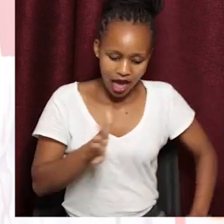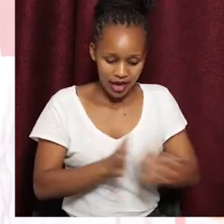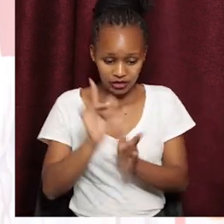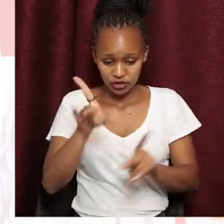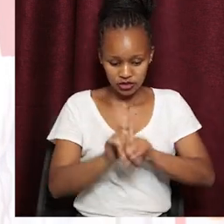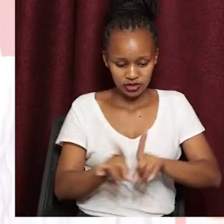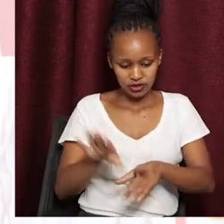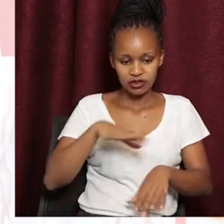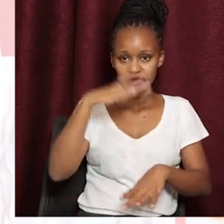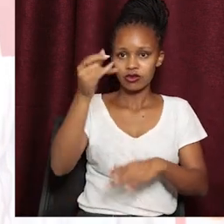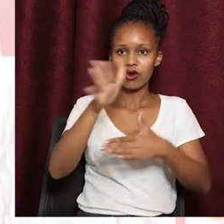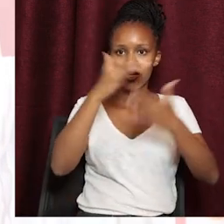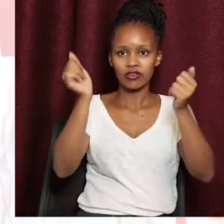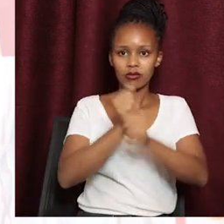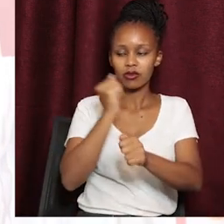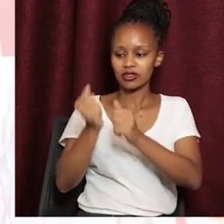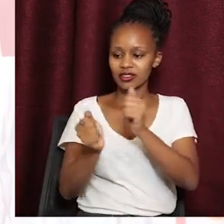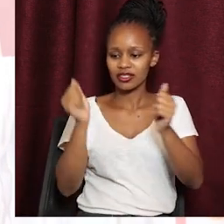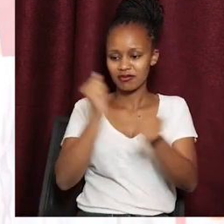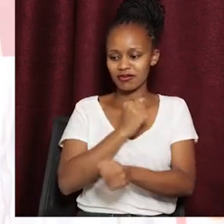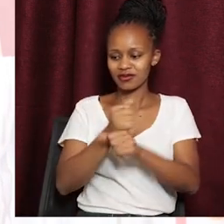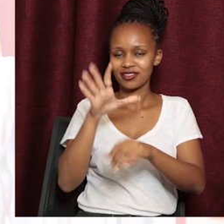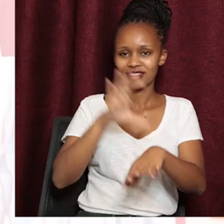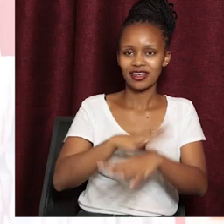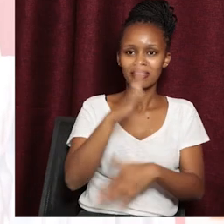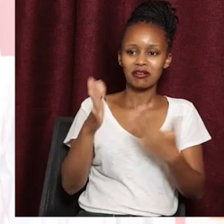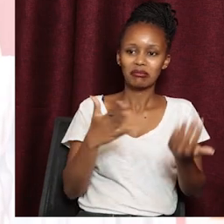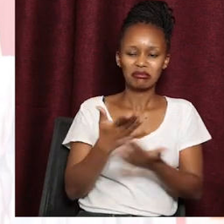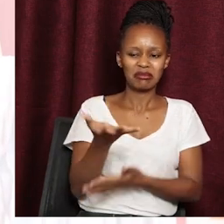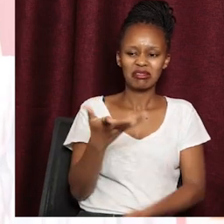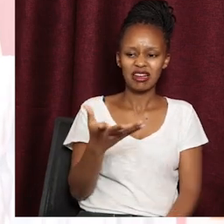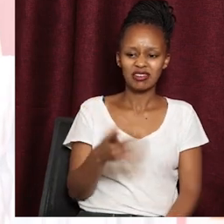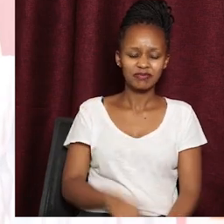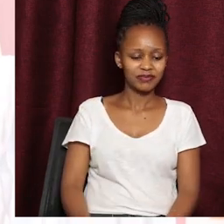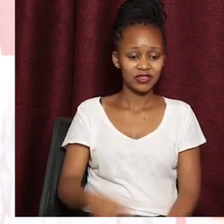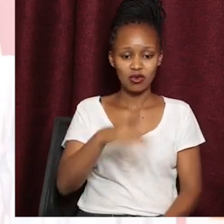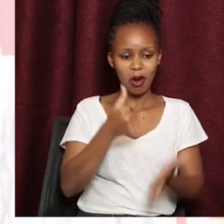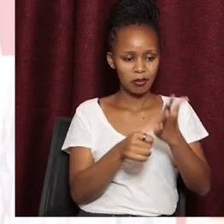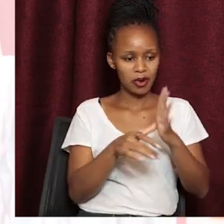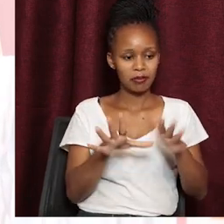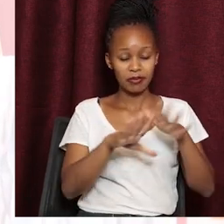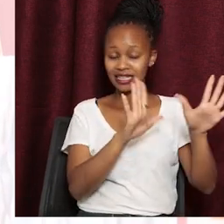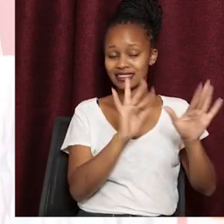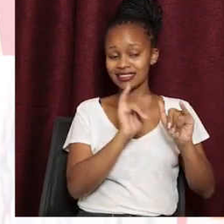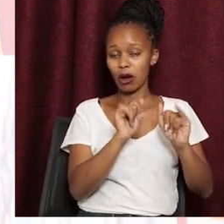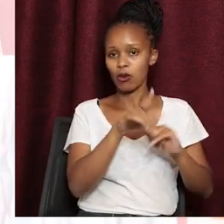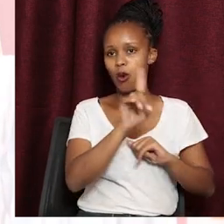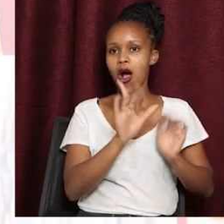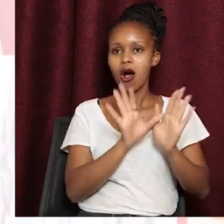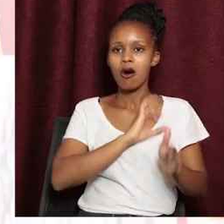die and you go to heaven and you cannot fight them. Pambana na hali yako. Tafadhali.